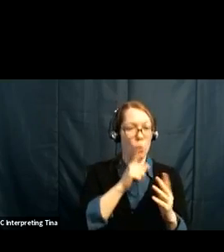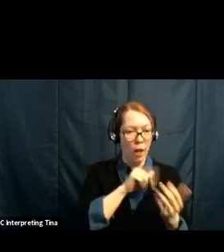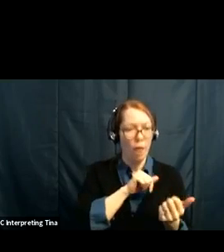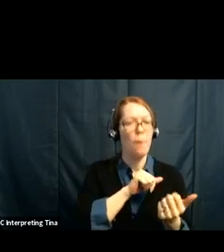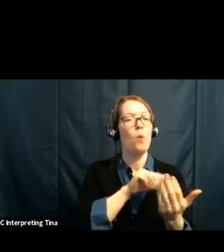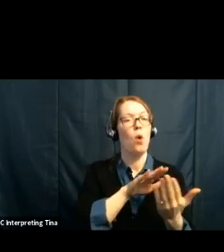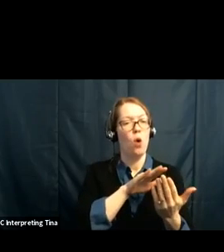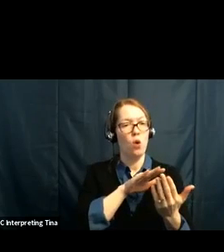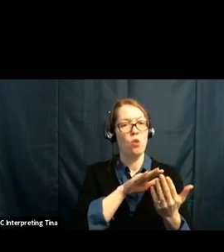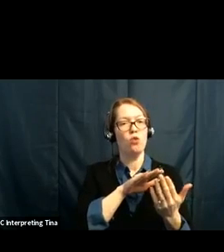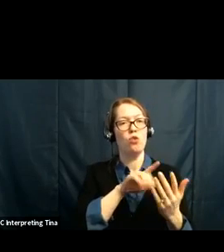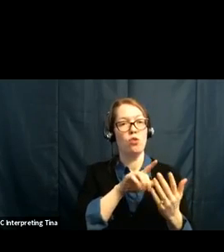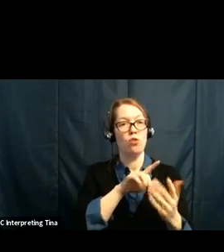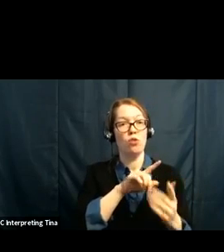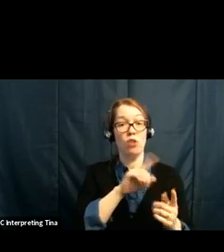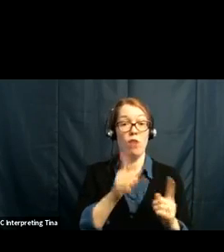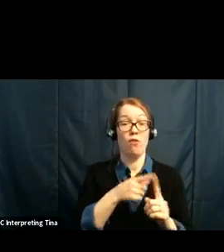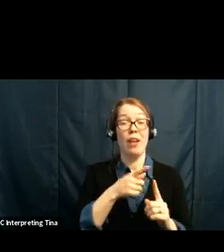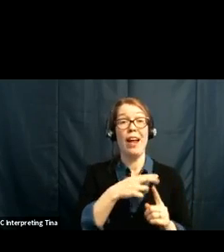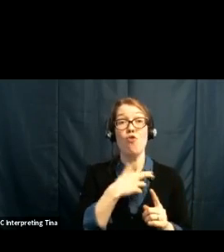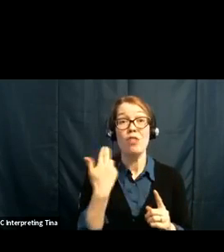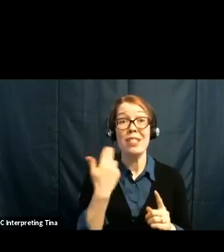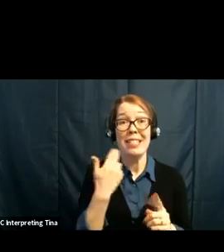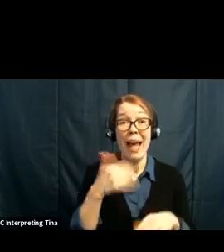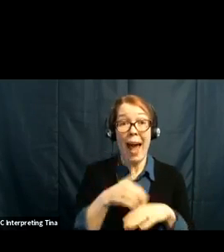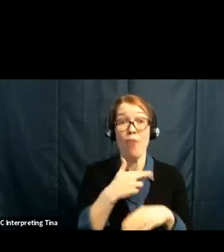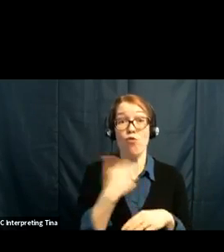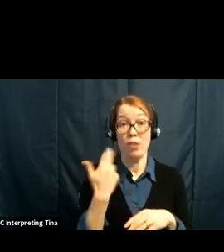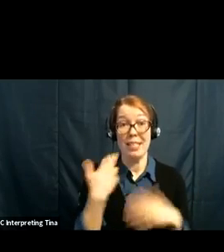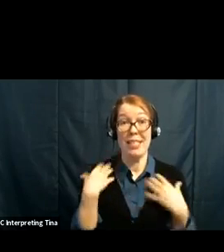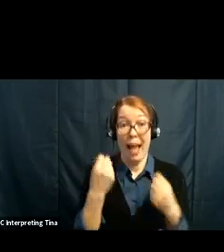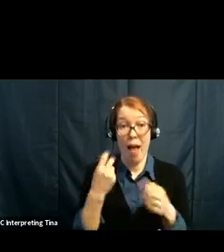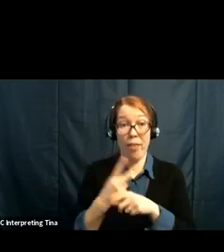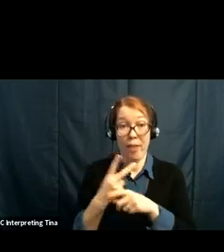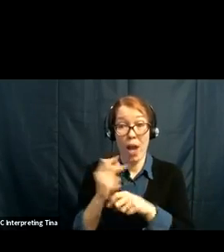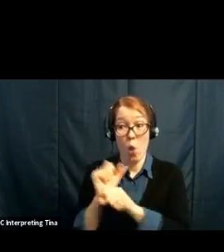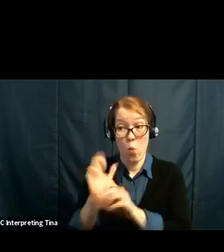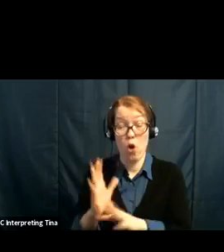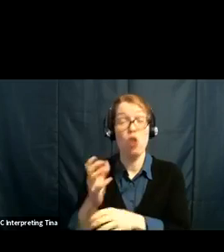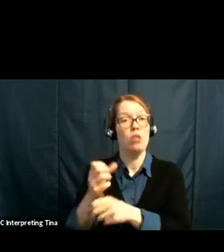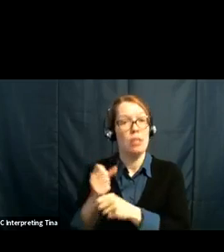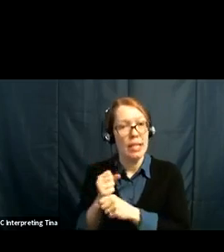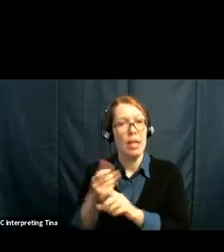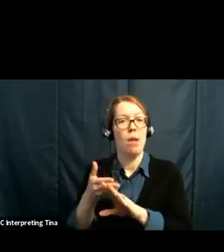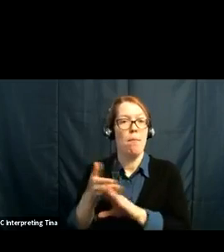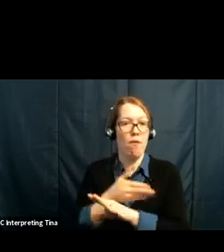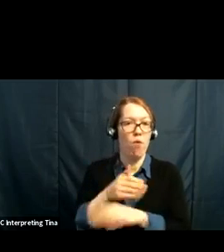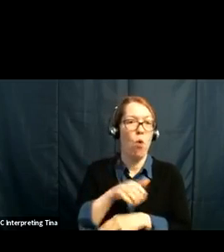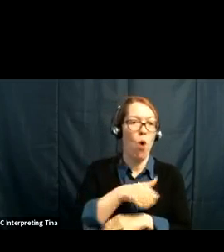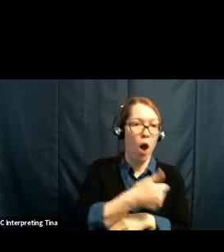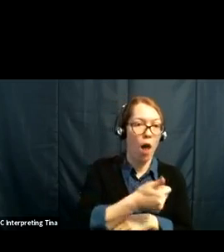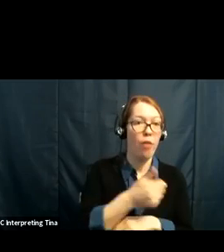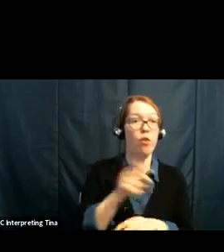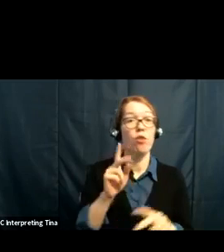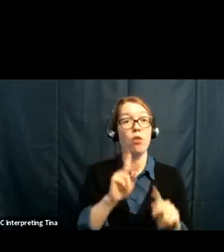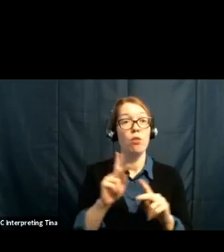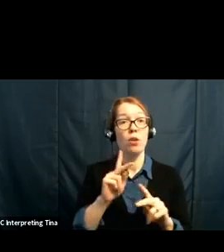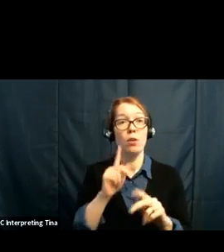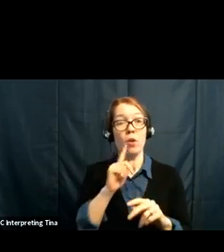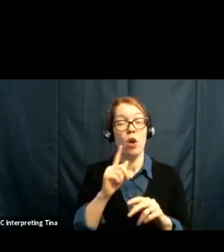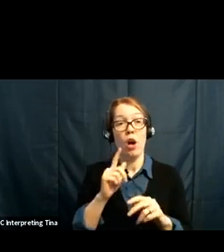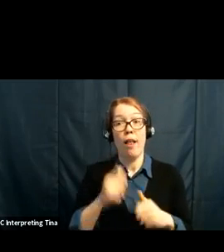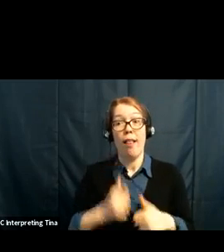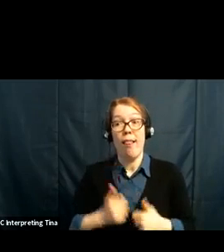where frontline at-risk healthcare workers probably receive it before some others, and those who are in congregate living and high